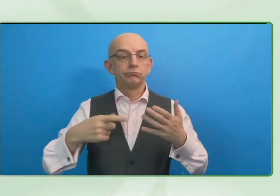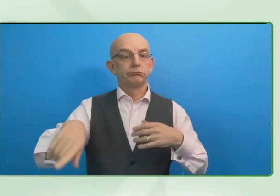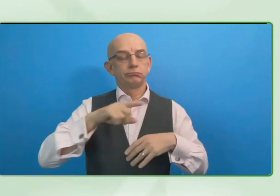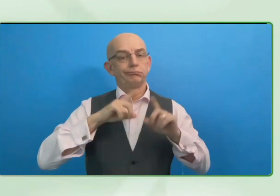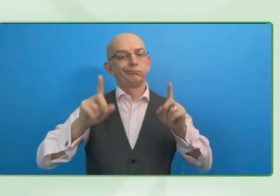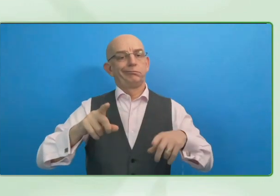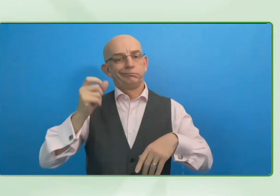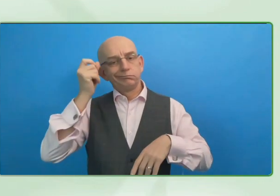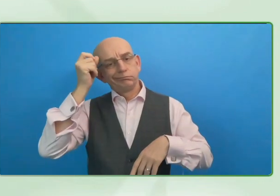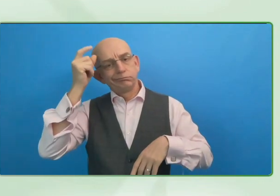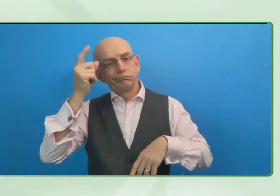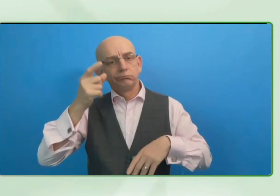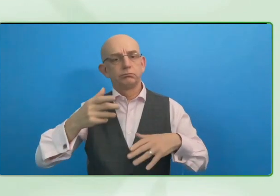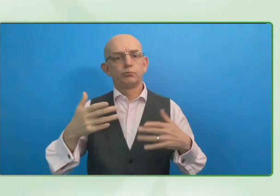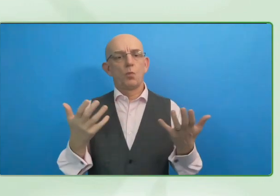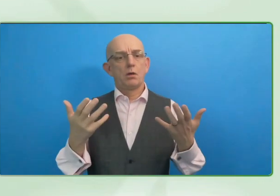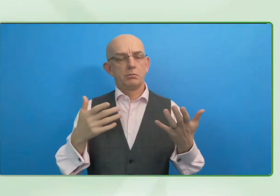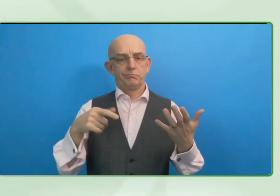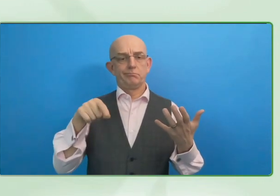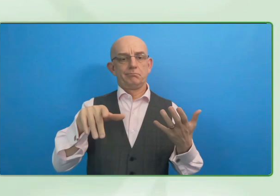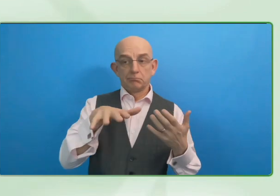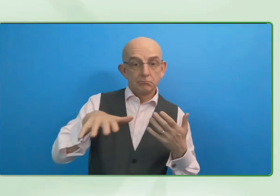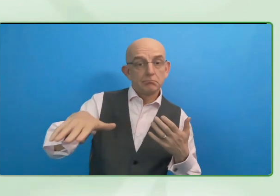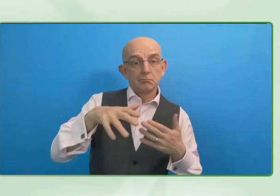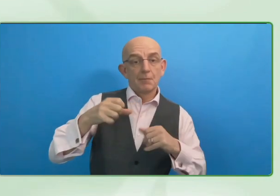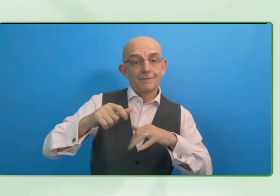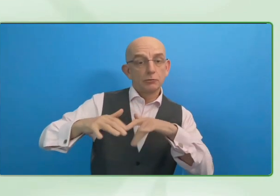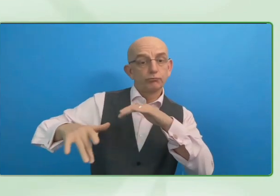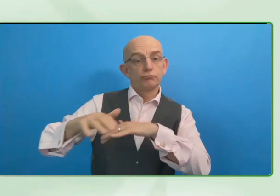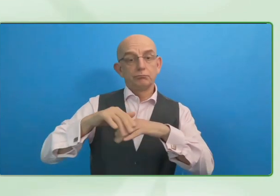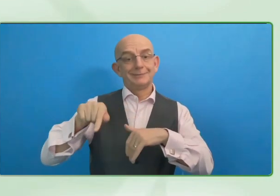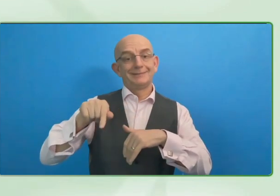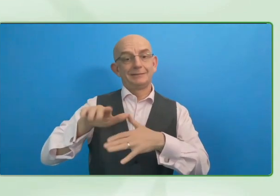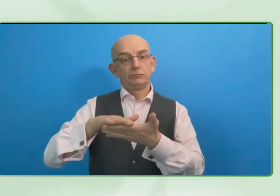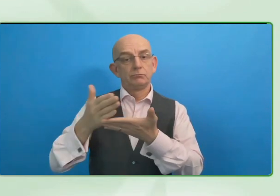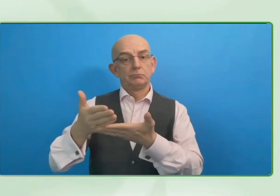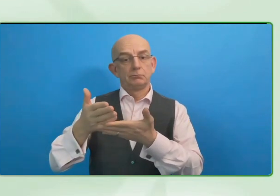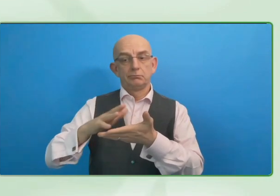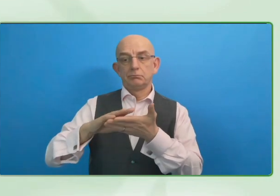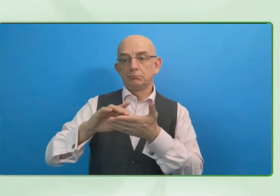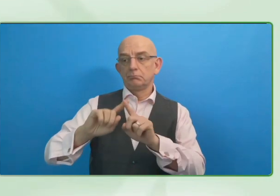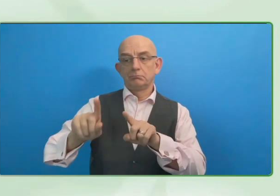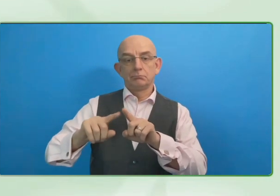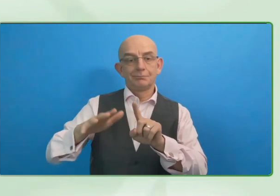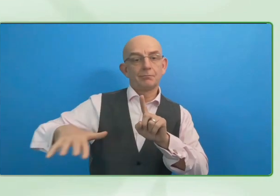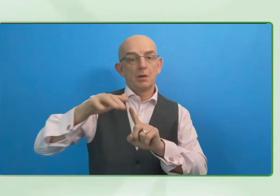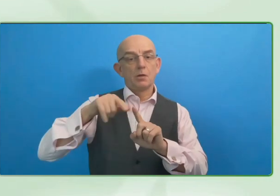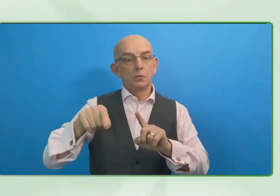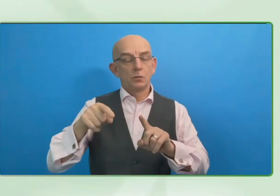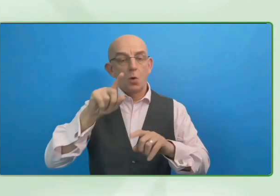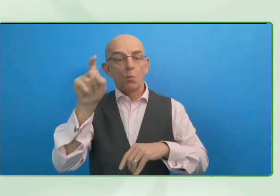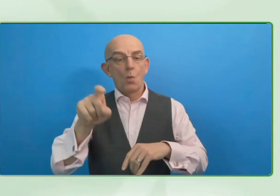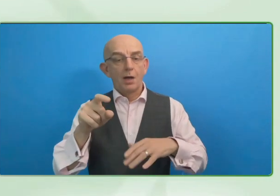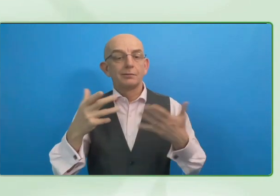local energy of that interpretation models, because sometimes some countries have their own regional sign